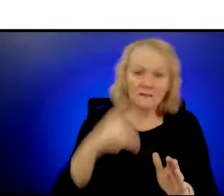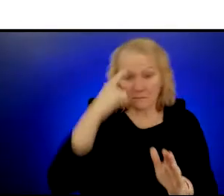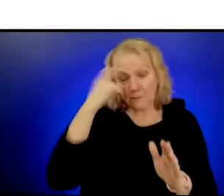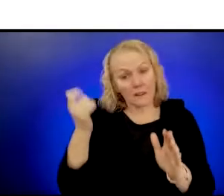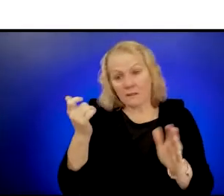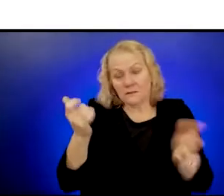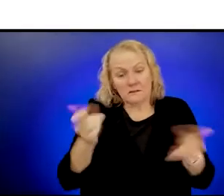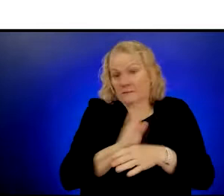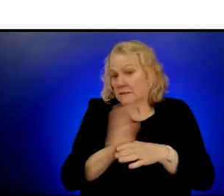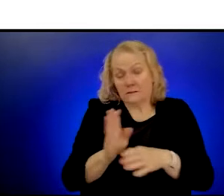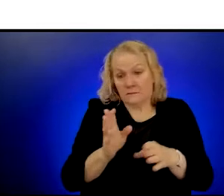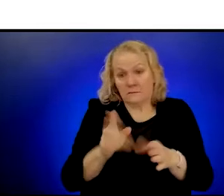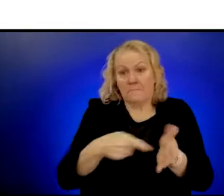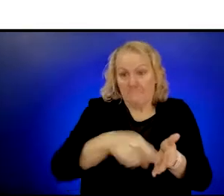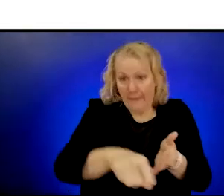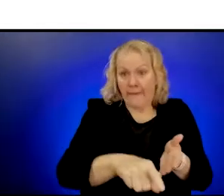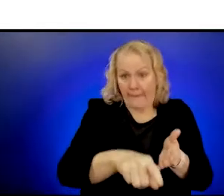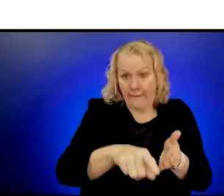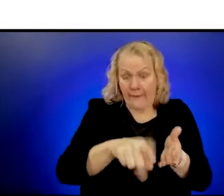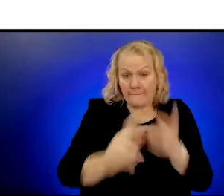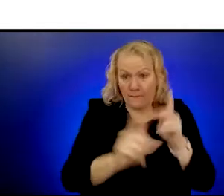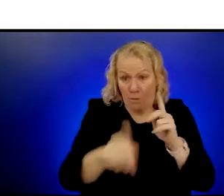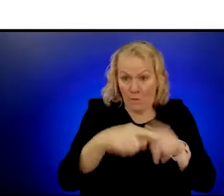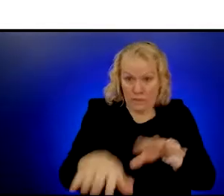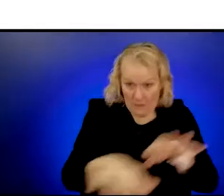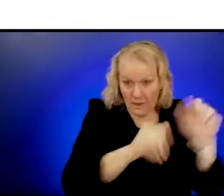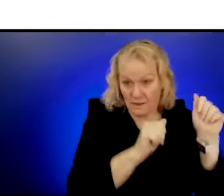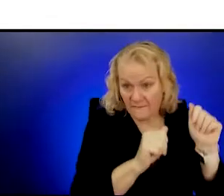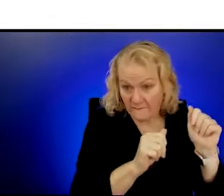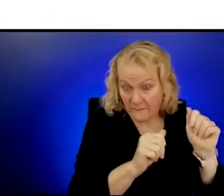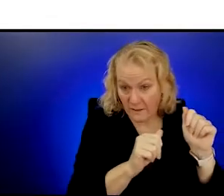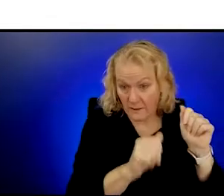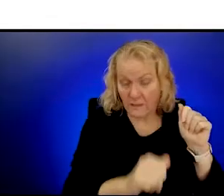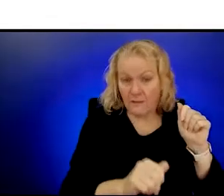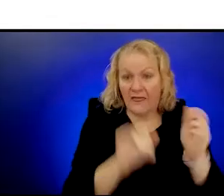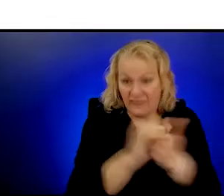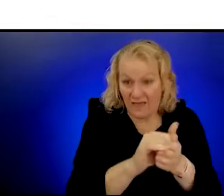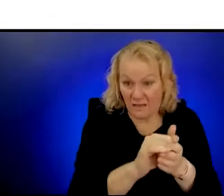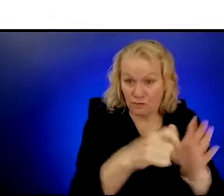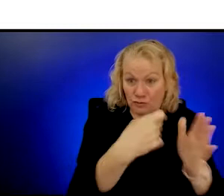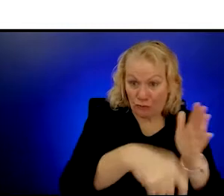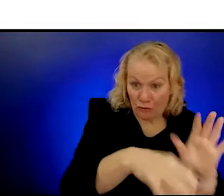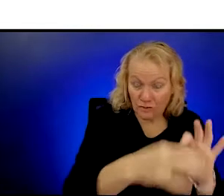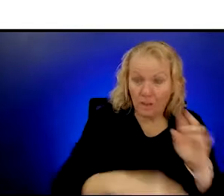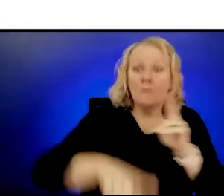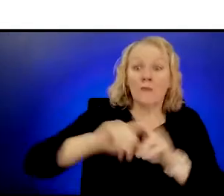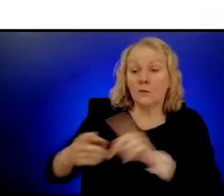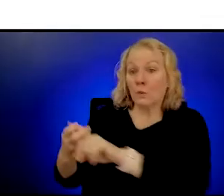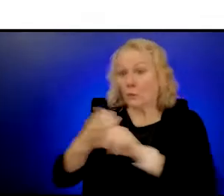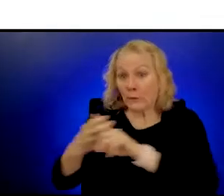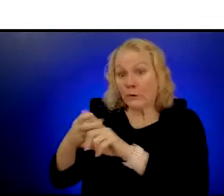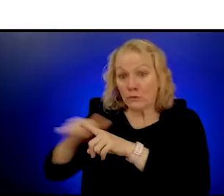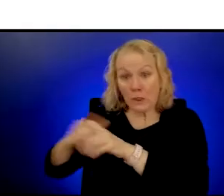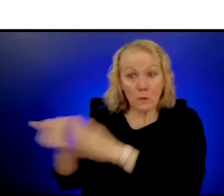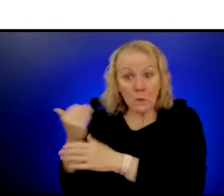direct exit costs when an employee leaves and incur additional costs to recruit and train